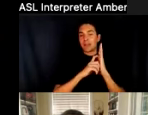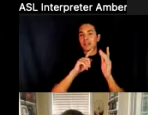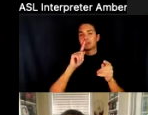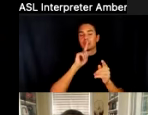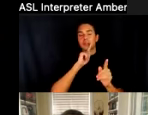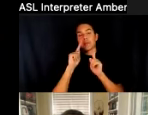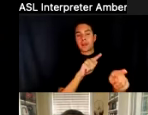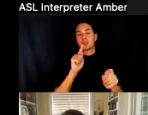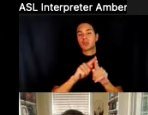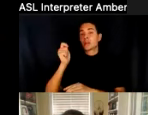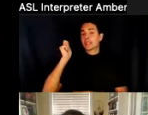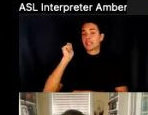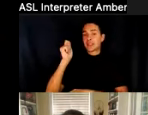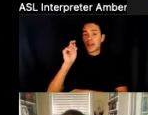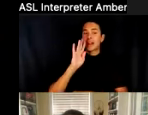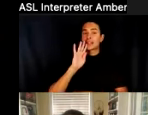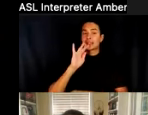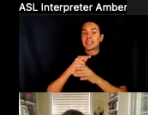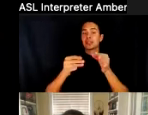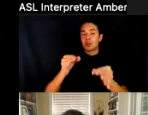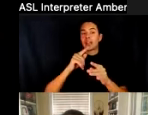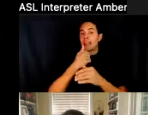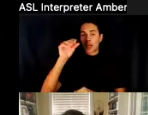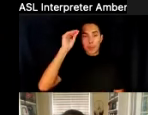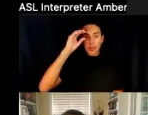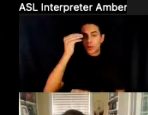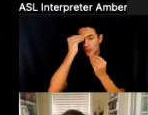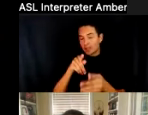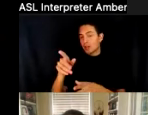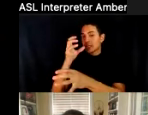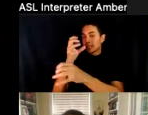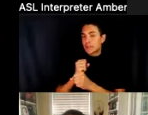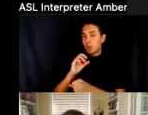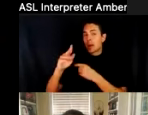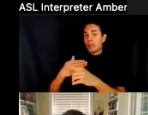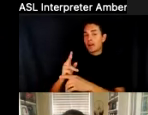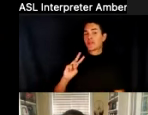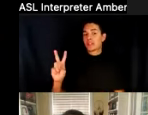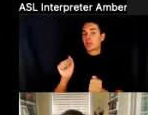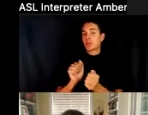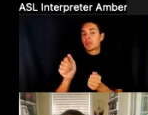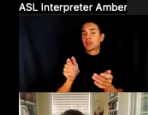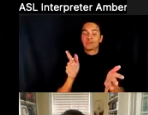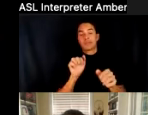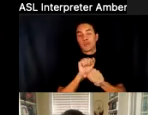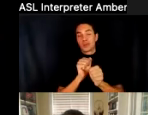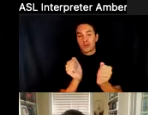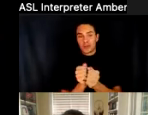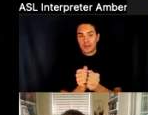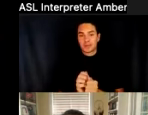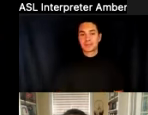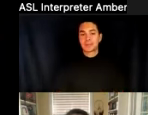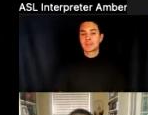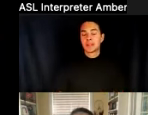any opinions or information received from or about the victim with whom they are working.